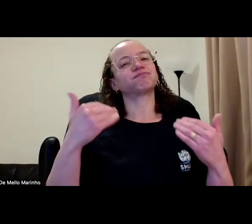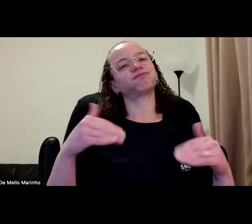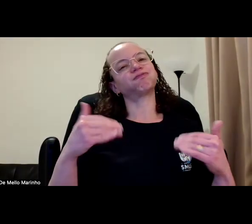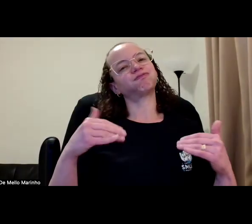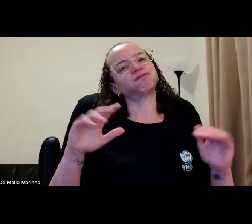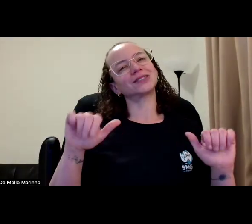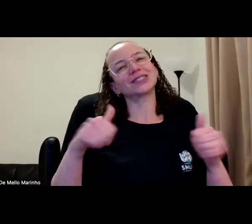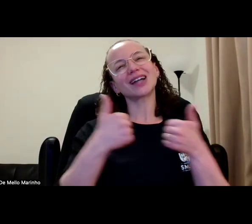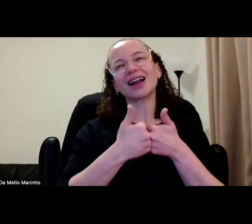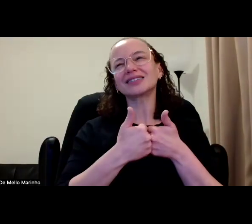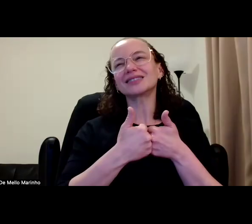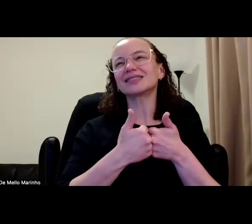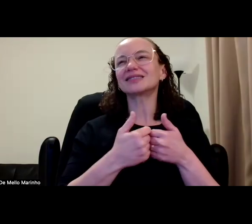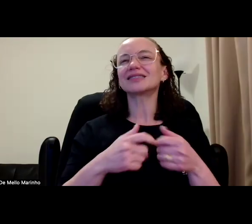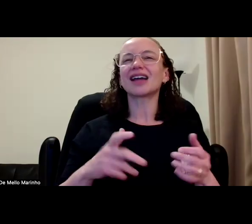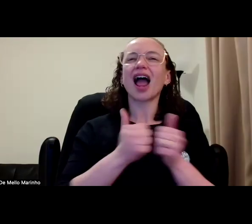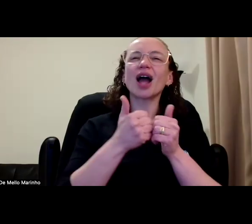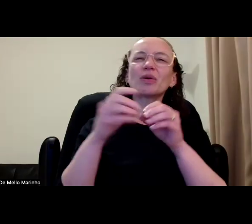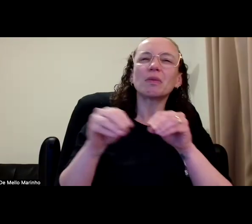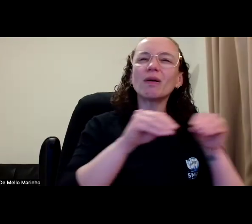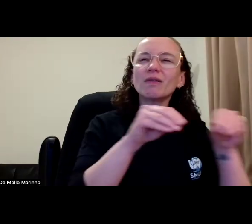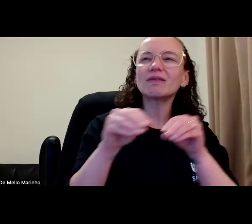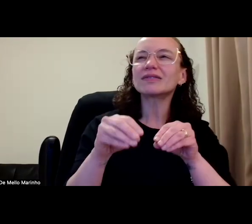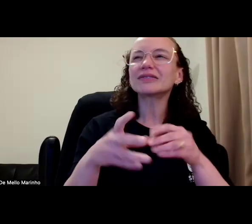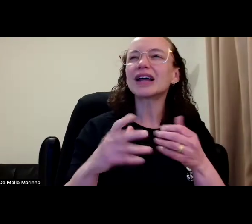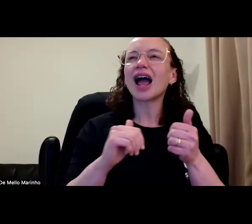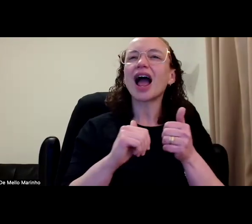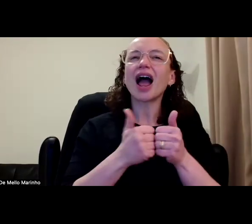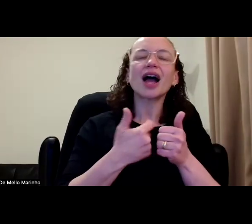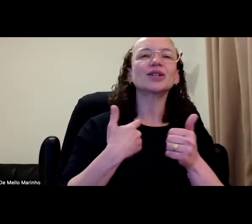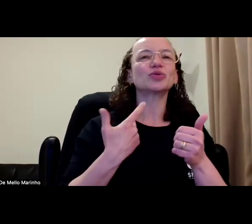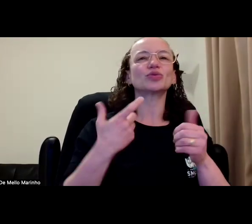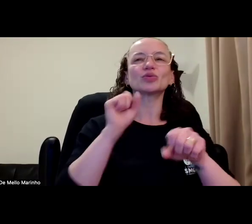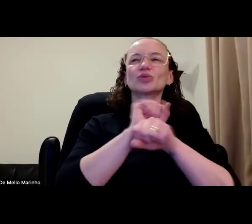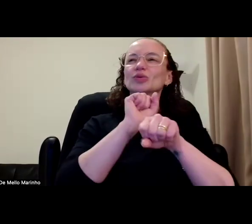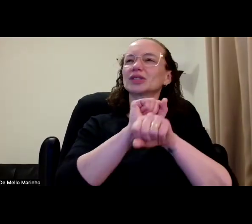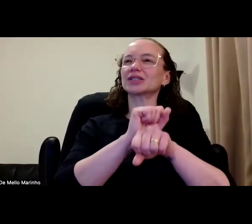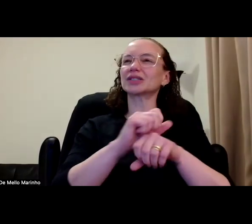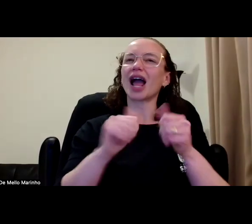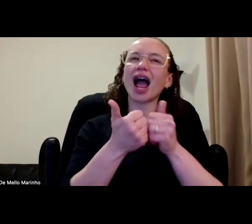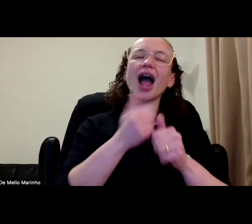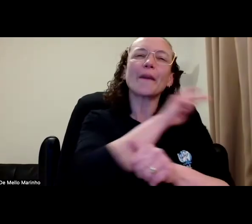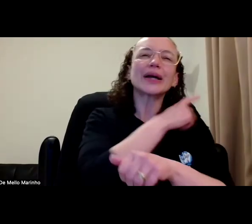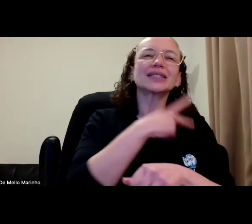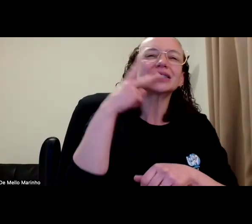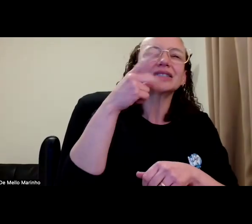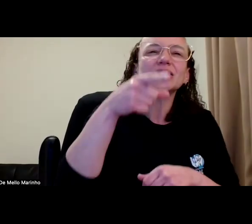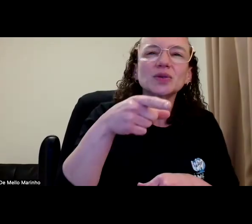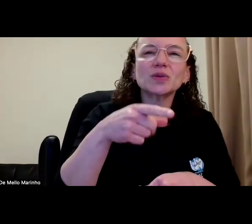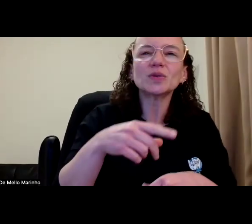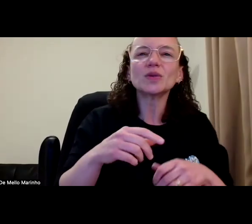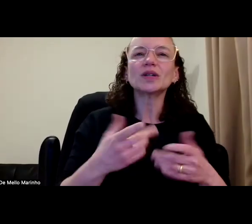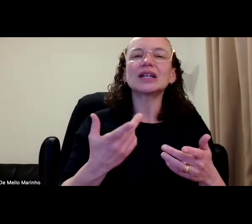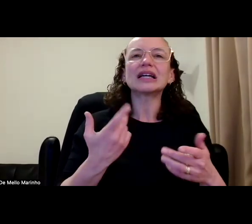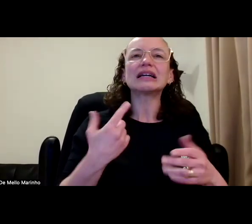dentists and VRI, it is very challenging. And it's very challenging because